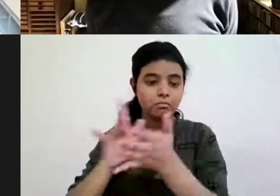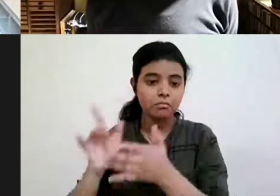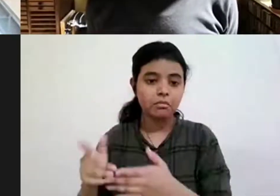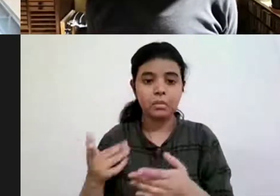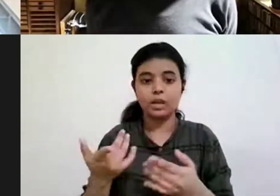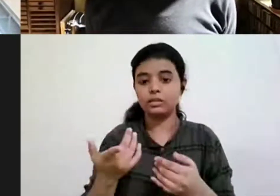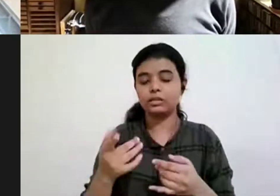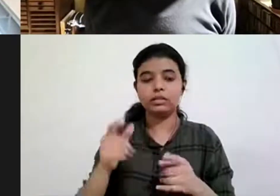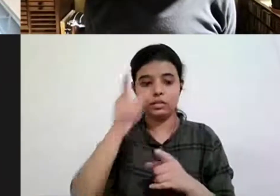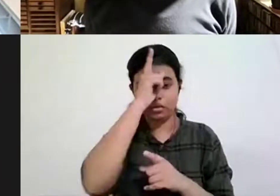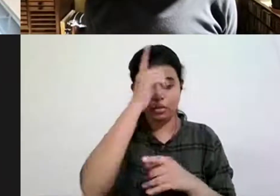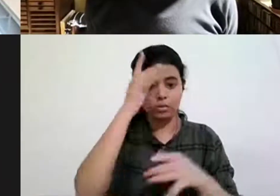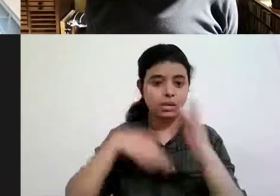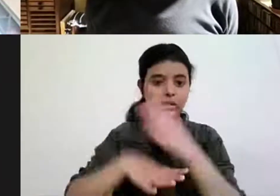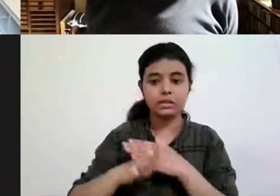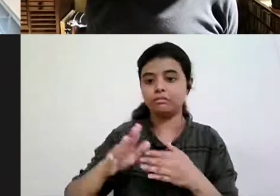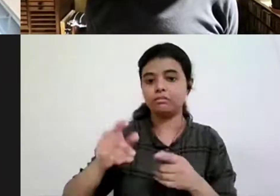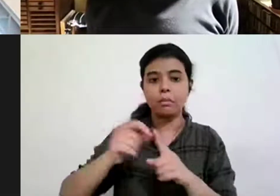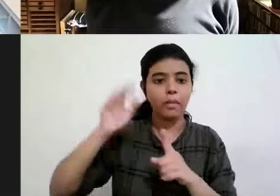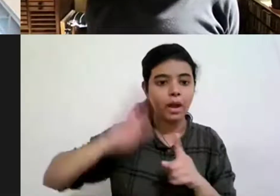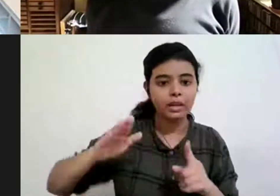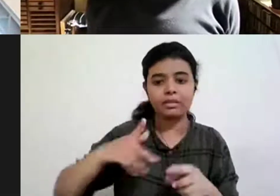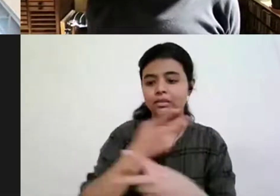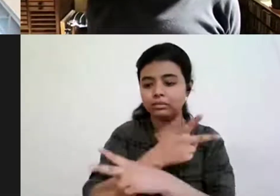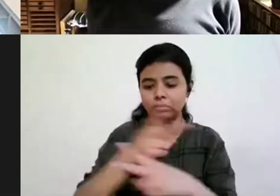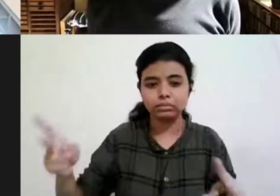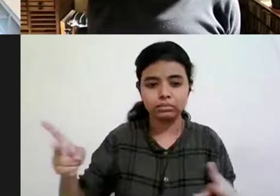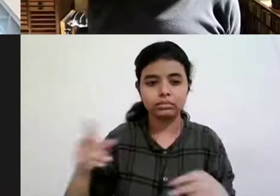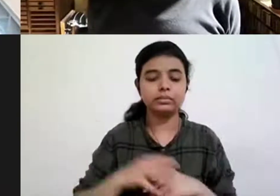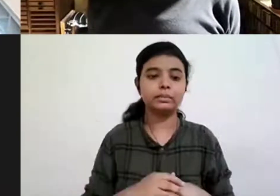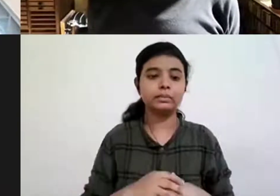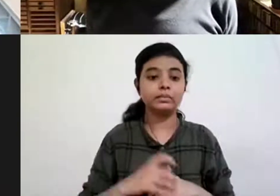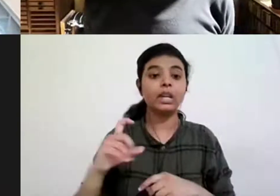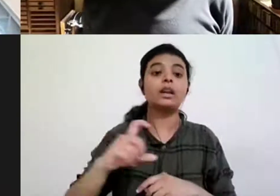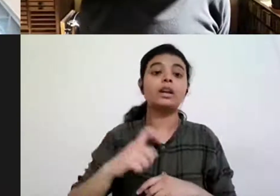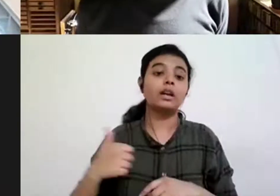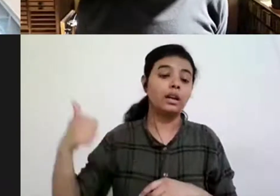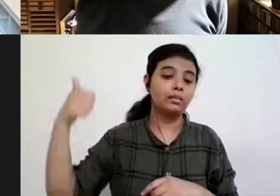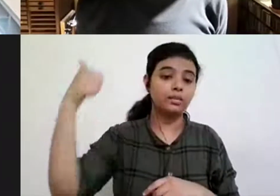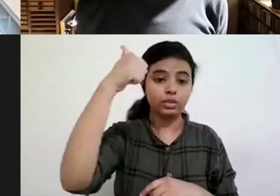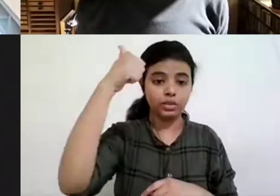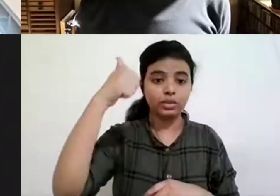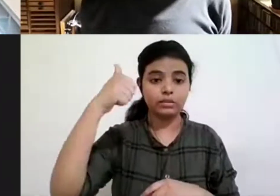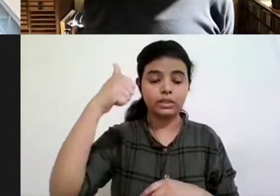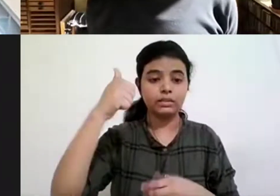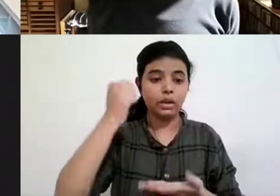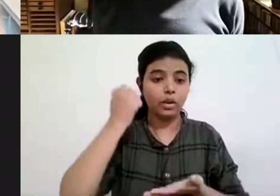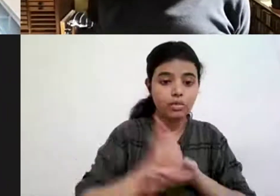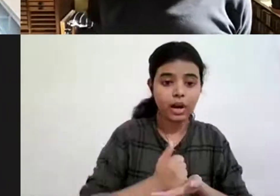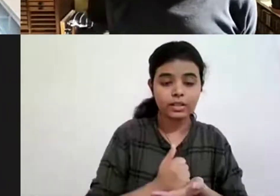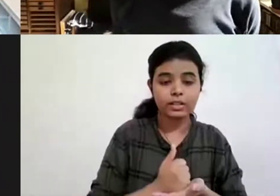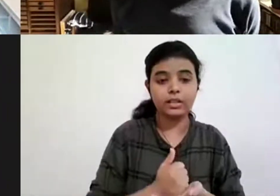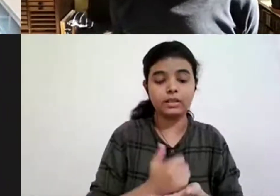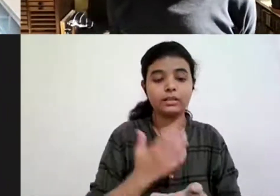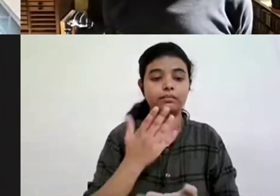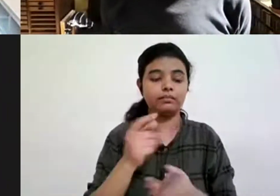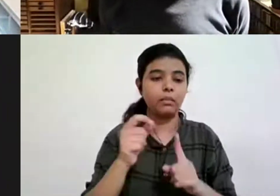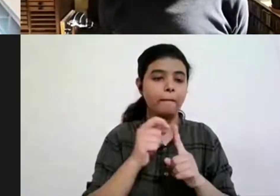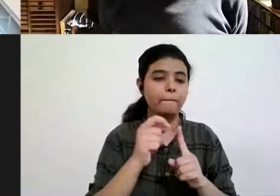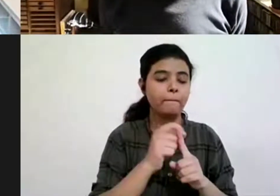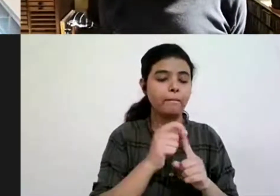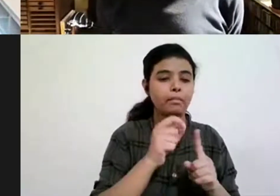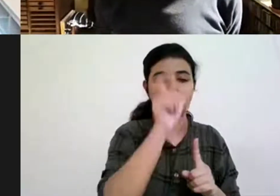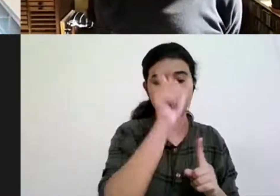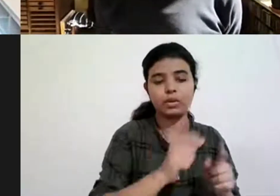in Germany. The Federal Commissioner for the Affairs of Persons with Disabilities in Germany was the patron of the